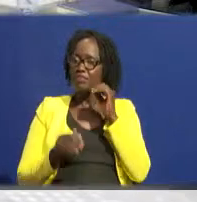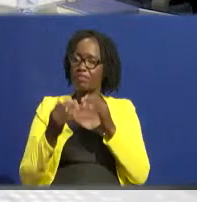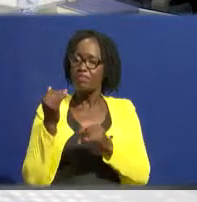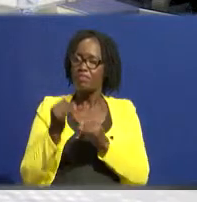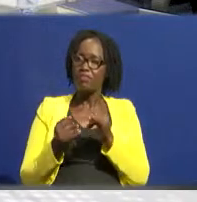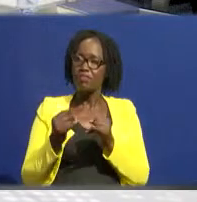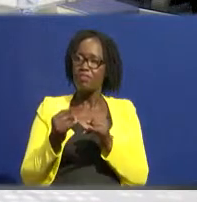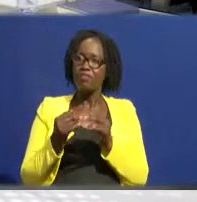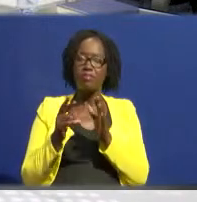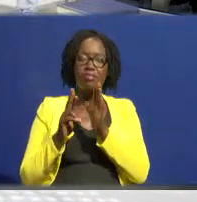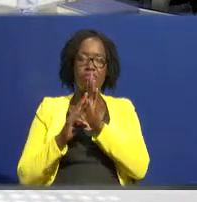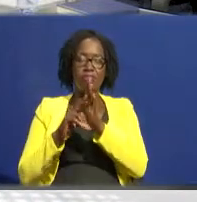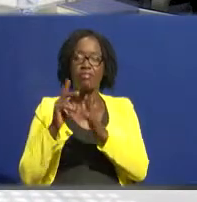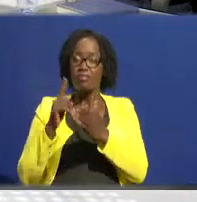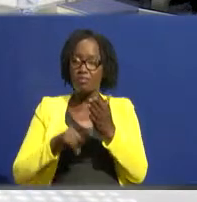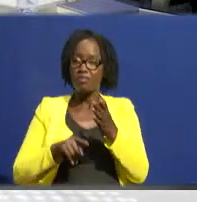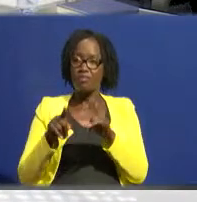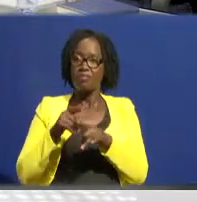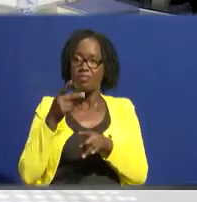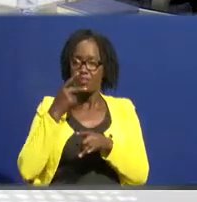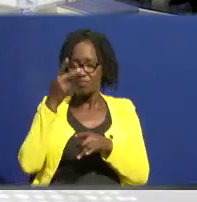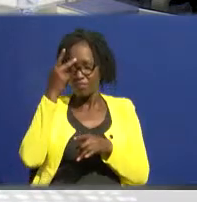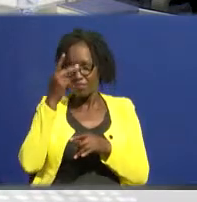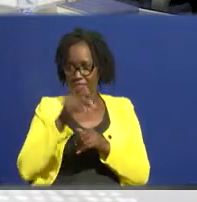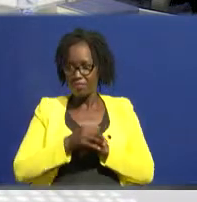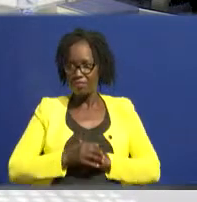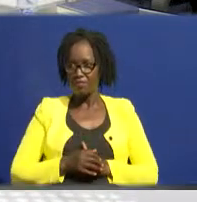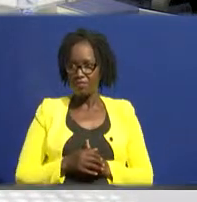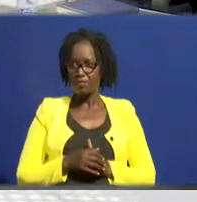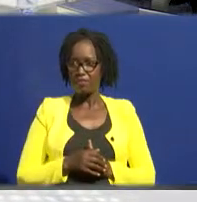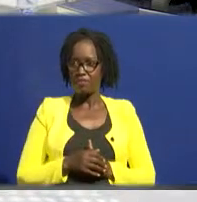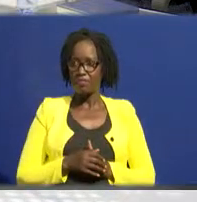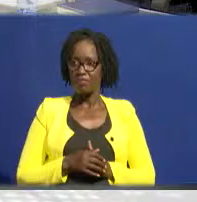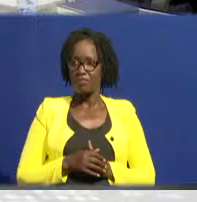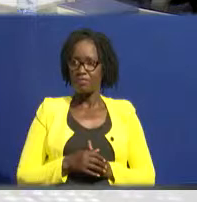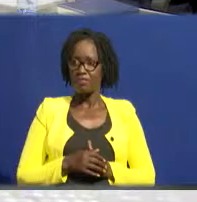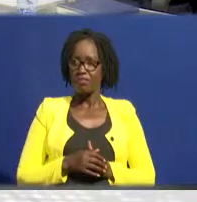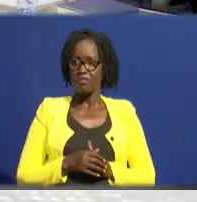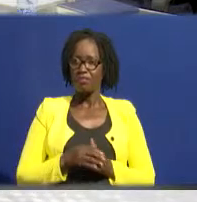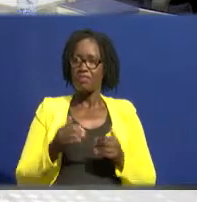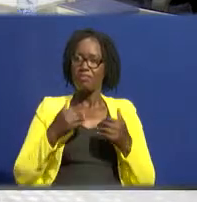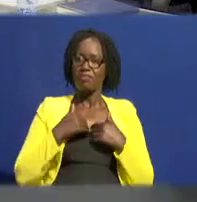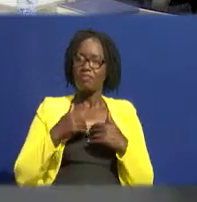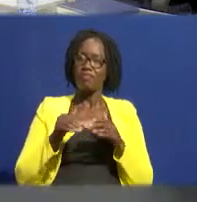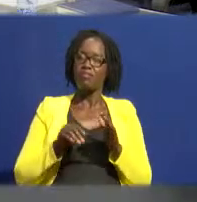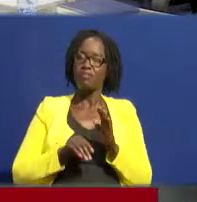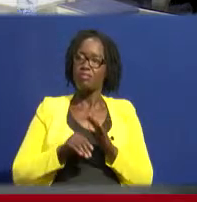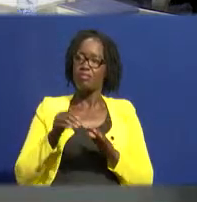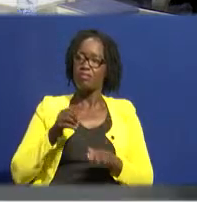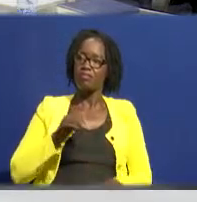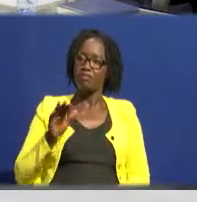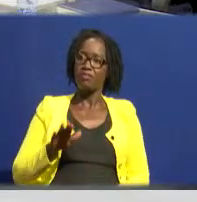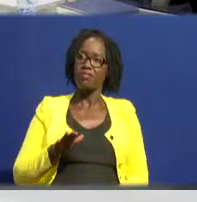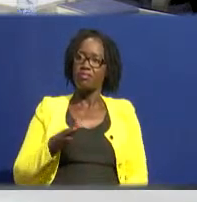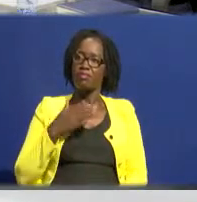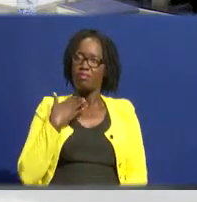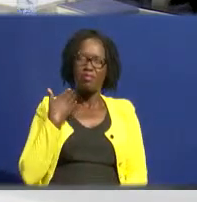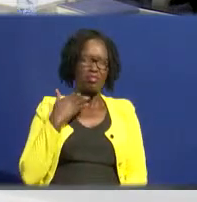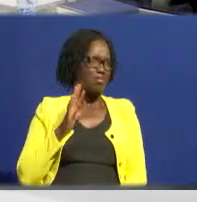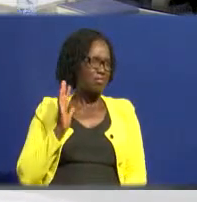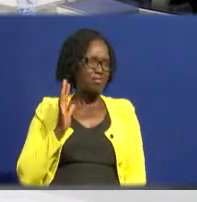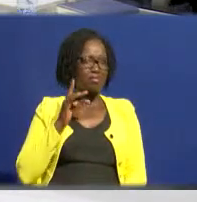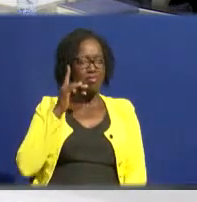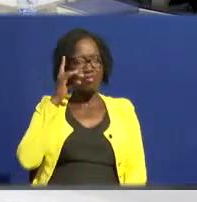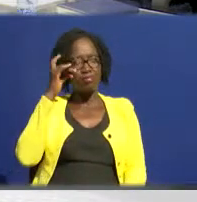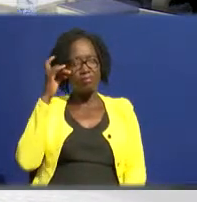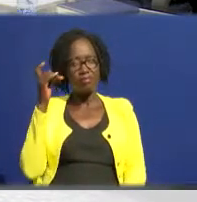what is our role here as our parents, as parents? Because I have a teenage daughter, and I wouldn't